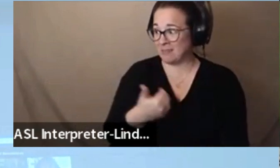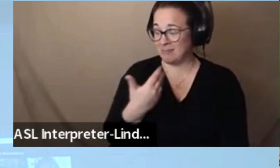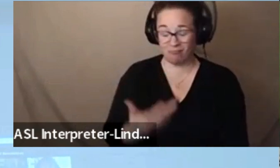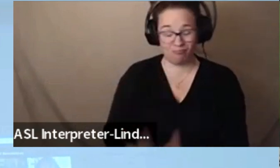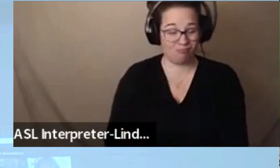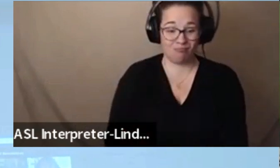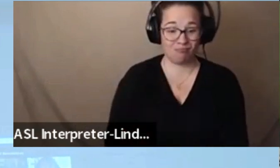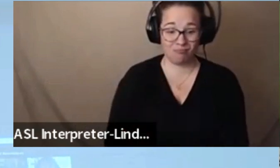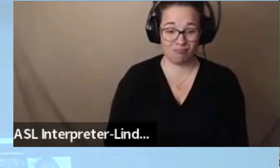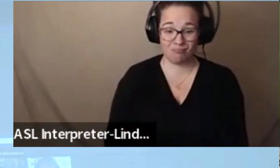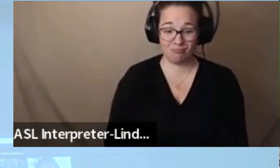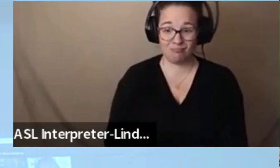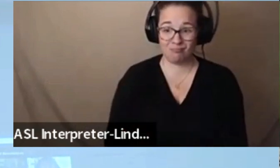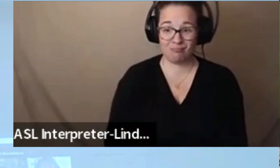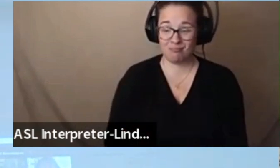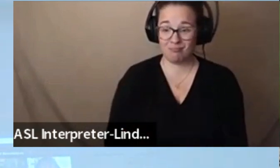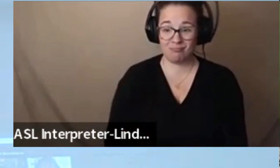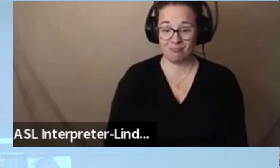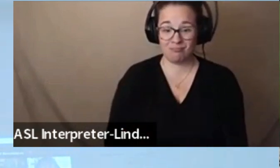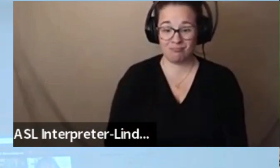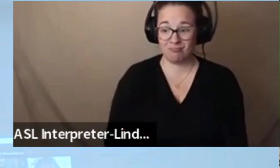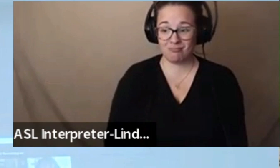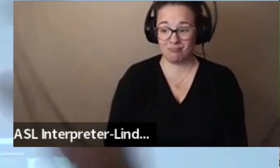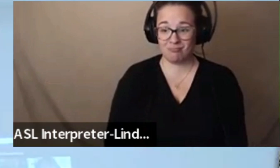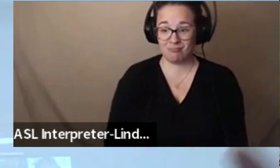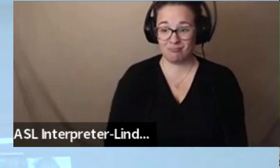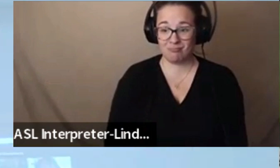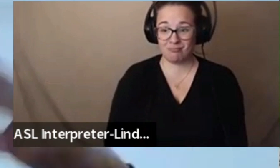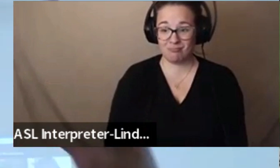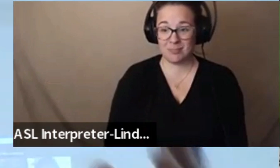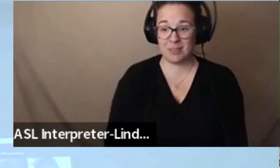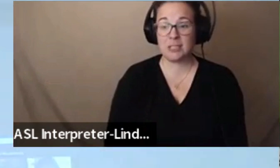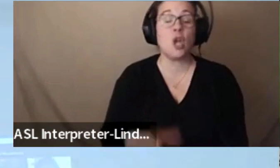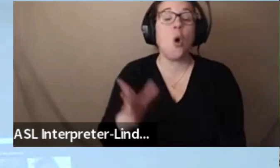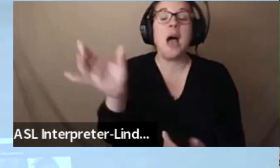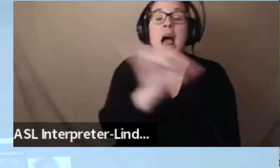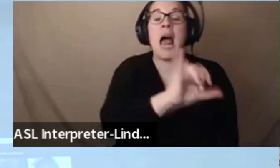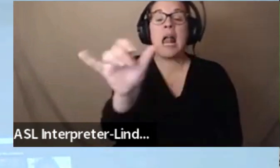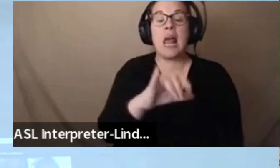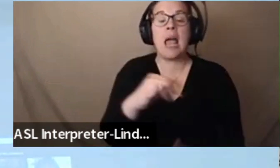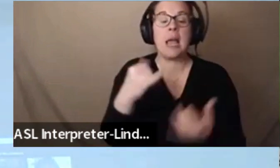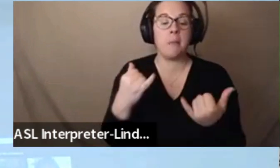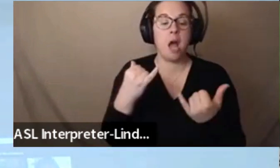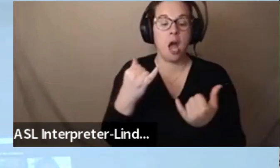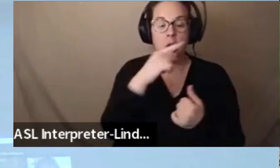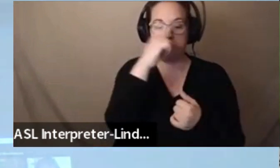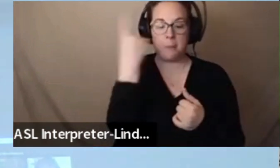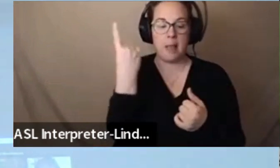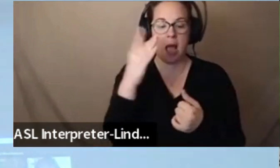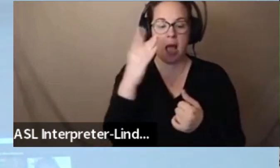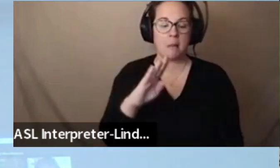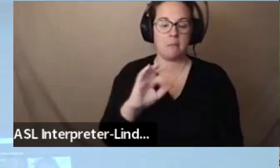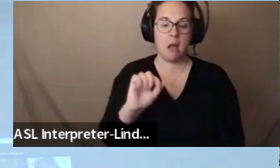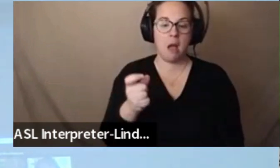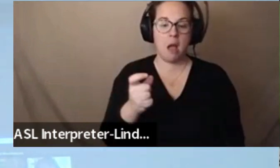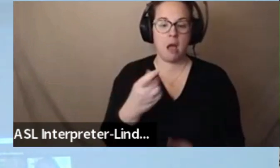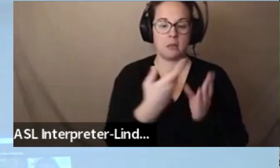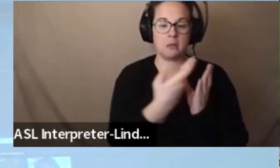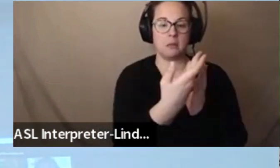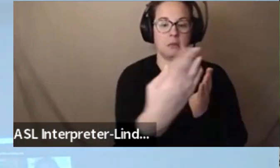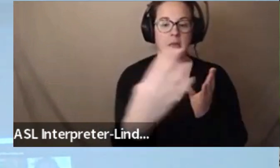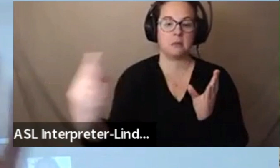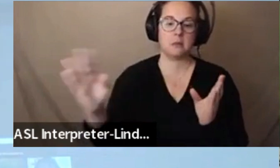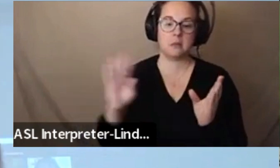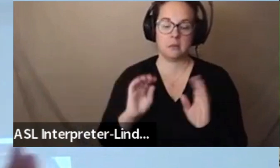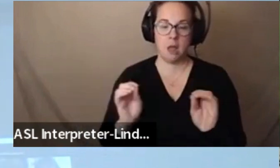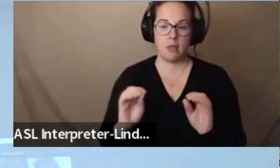because was there a set either in the right? So it's just that there's, to them it was all black box essentially, right? You